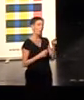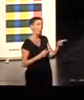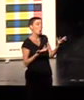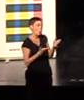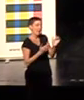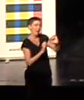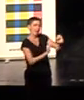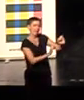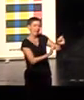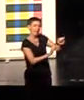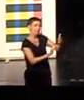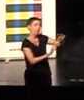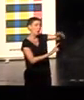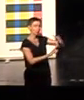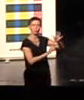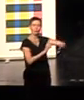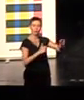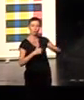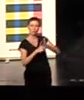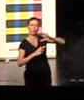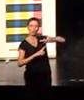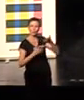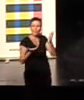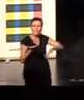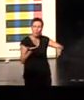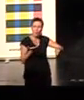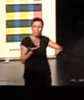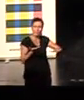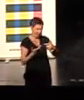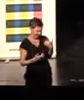to refer to countries to nation states